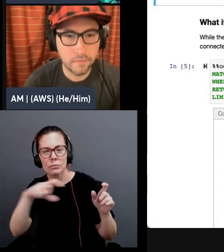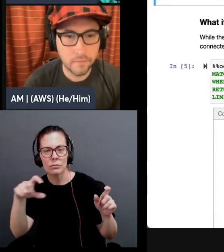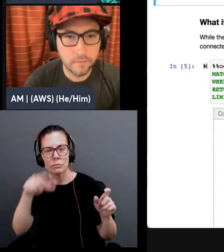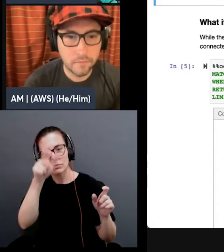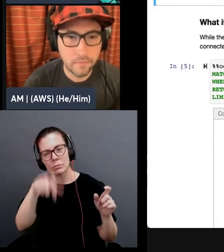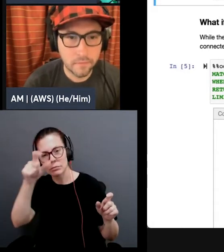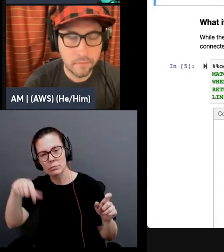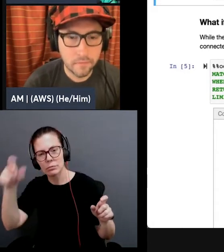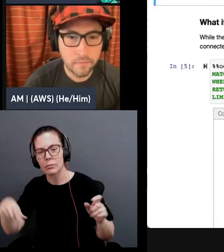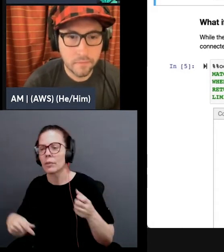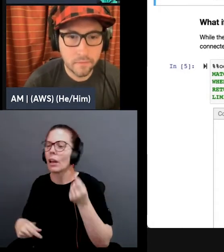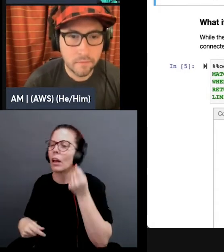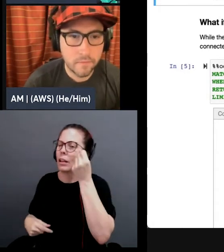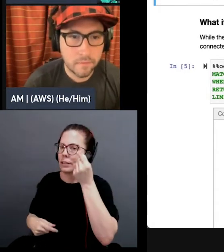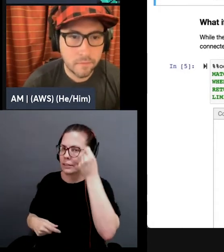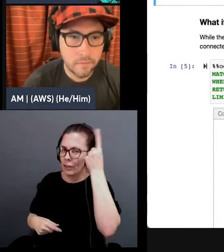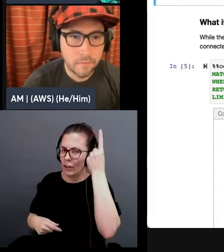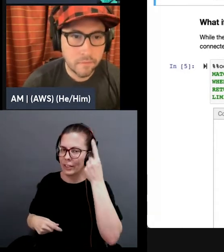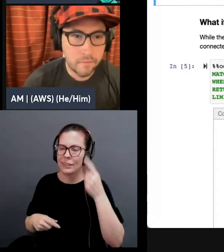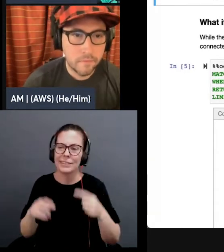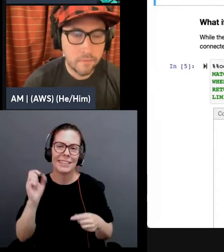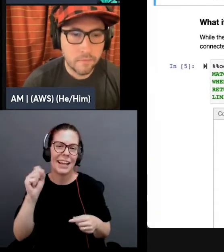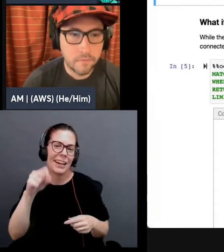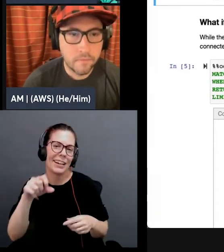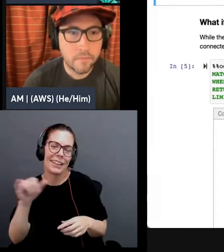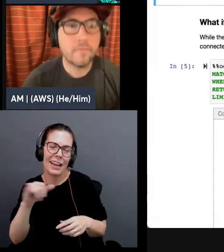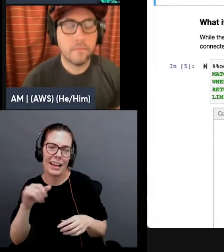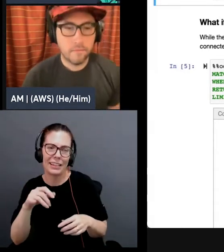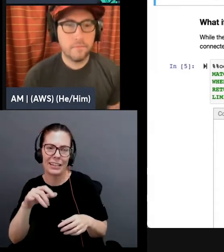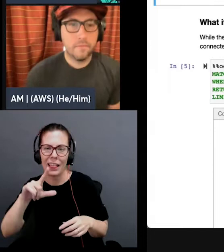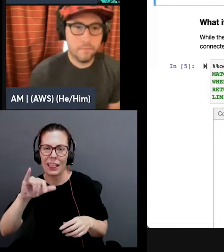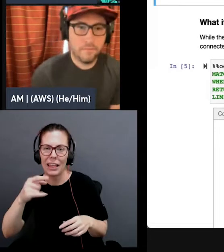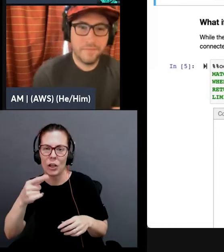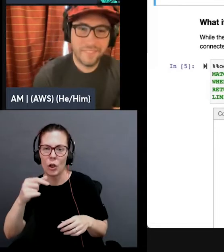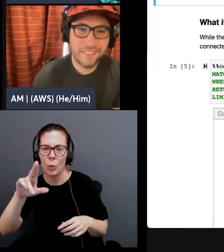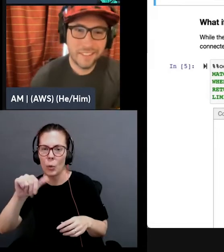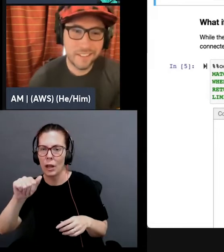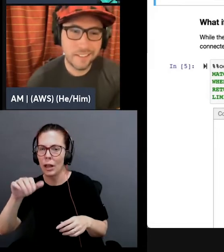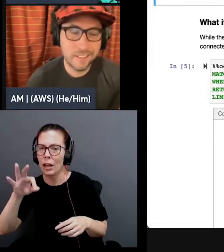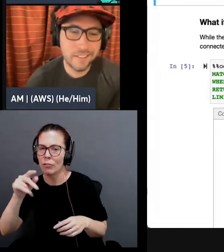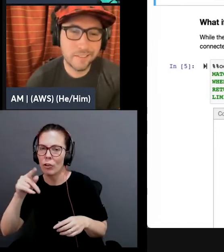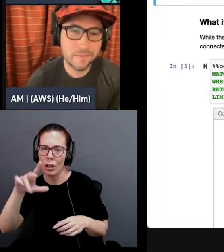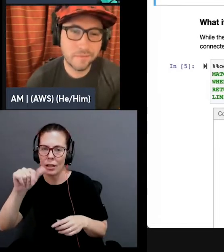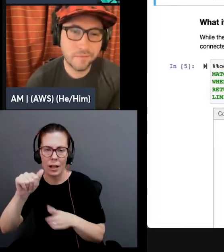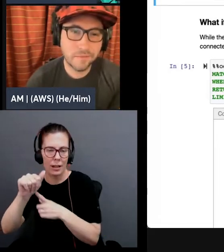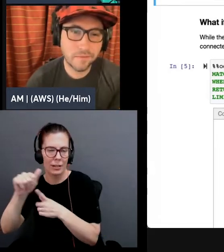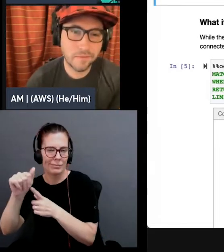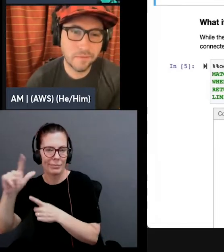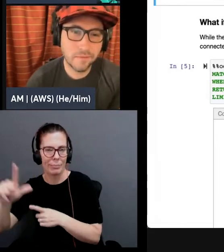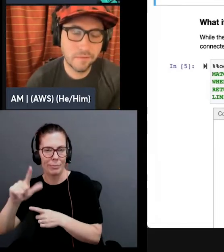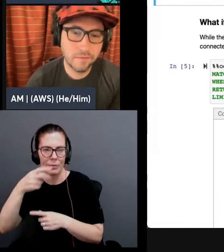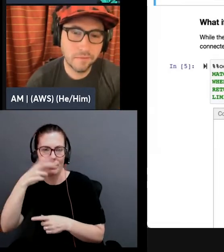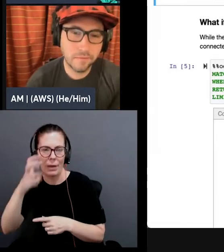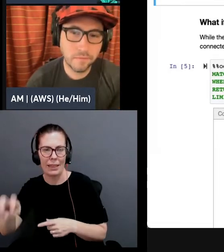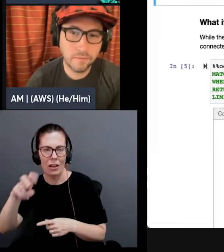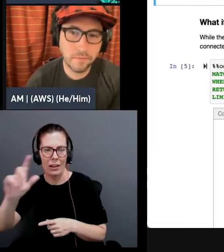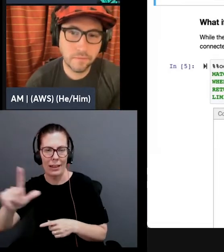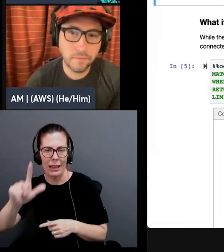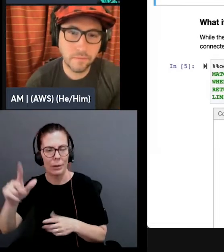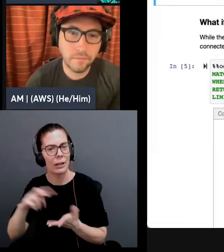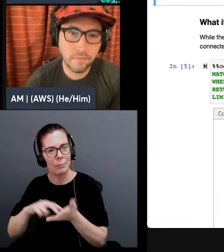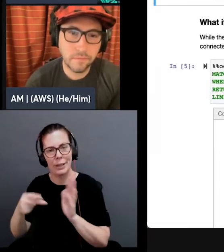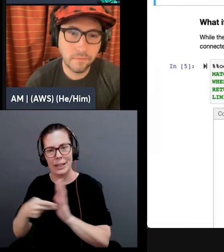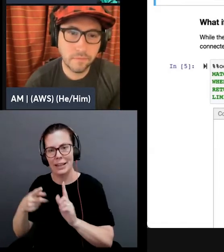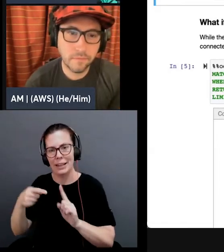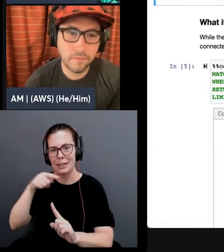And it's sort of like the lingua franca of most Python libraries, where you basically everything sort of talks to